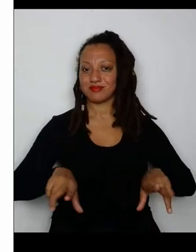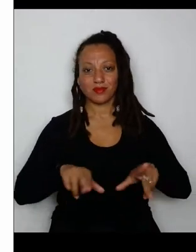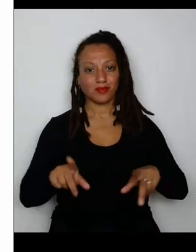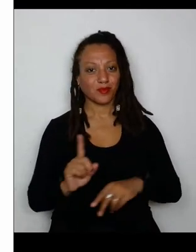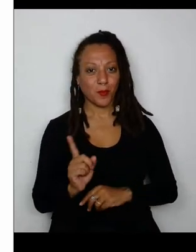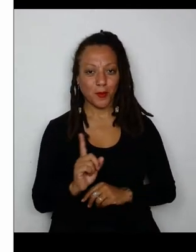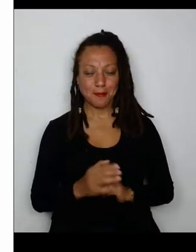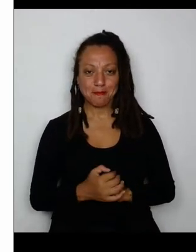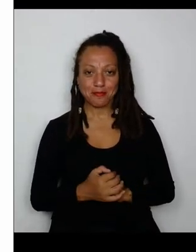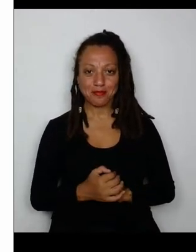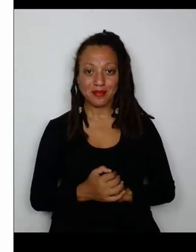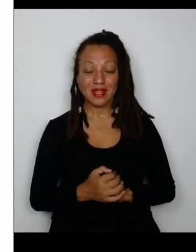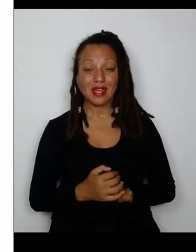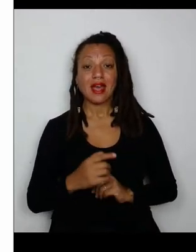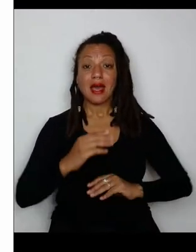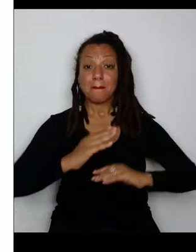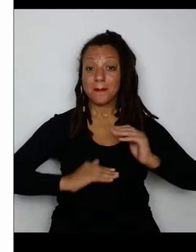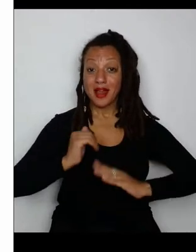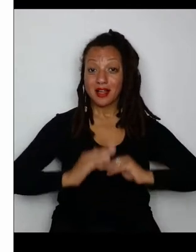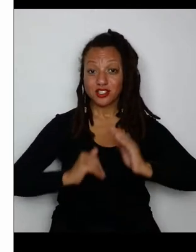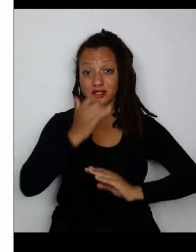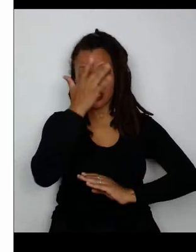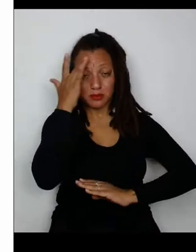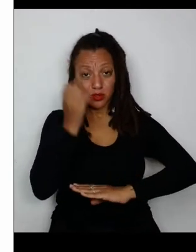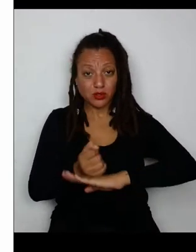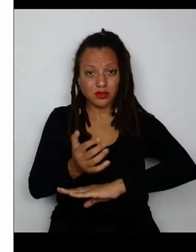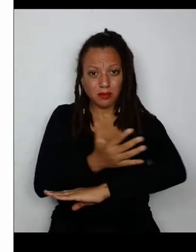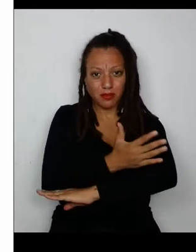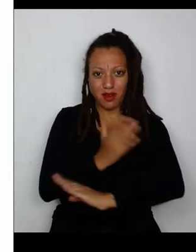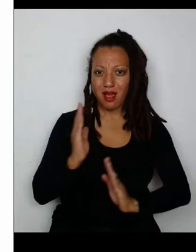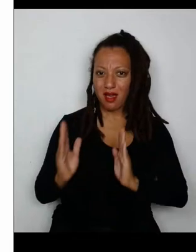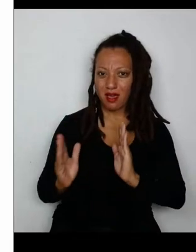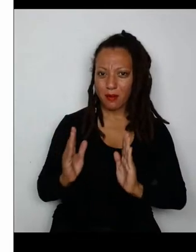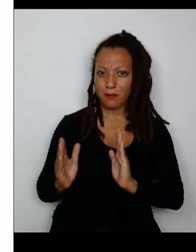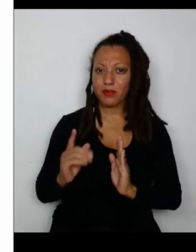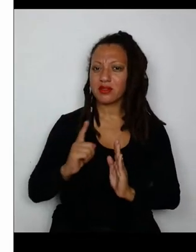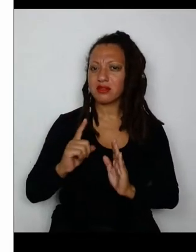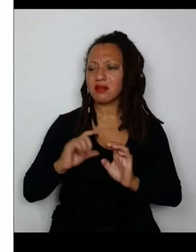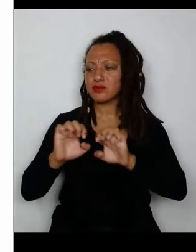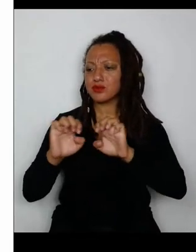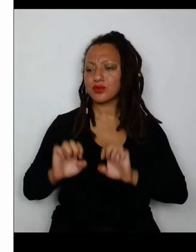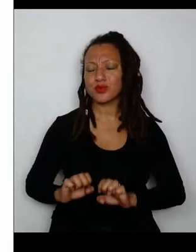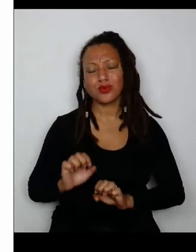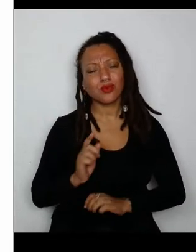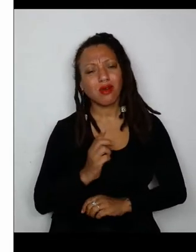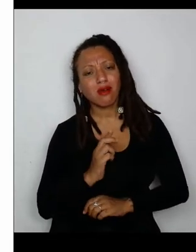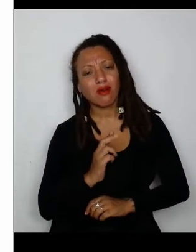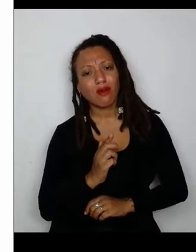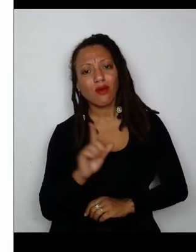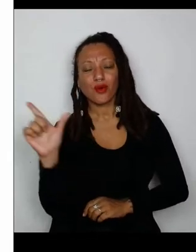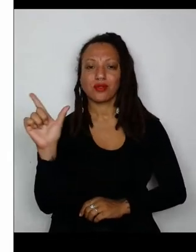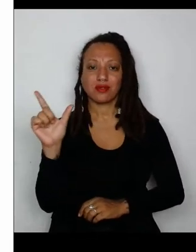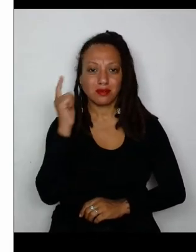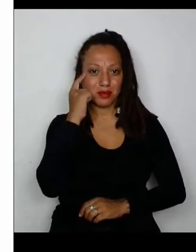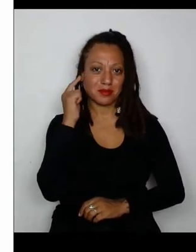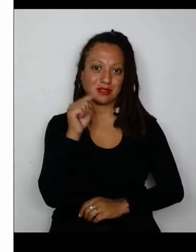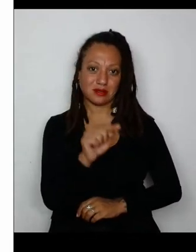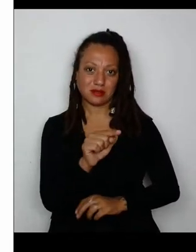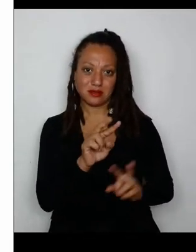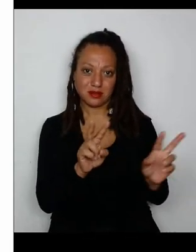writers provide another framework in which to consider the question malar may's engagement with the